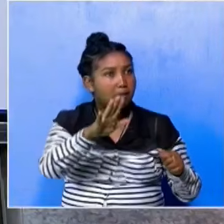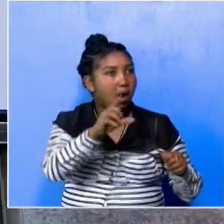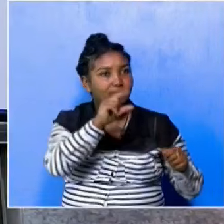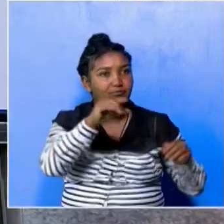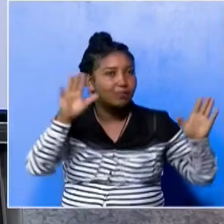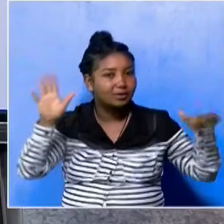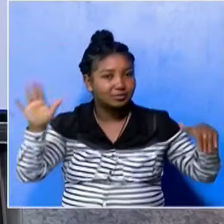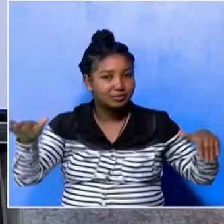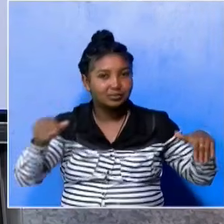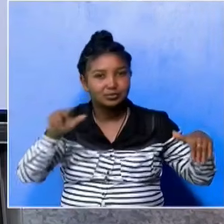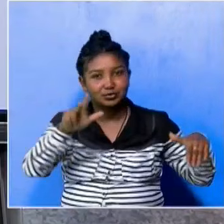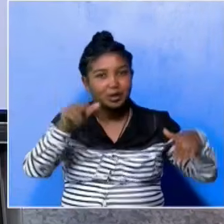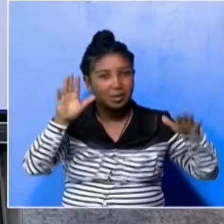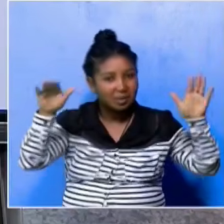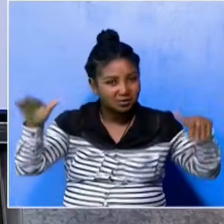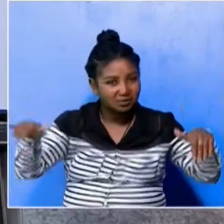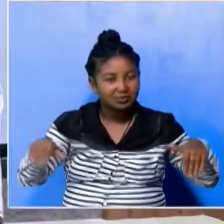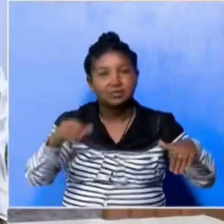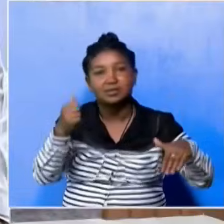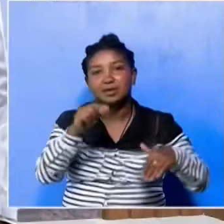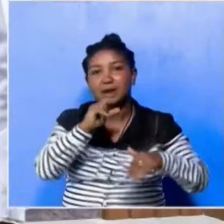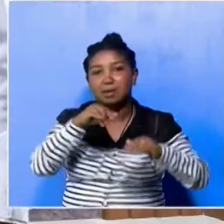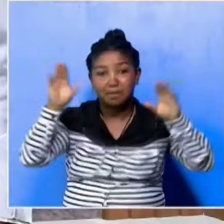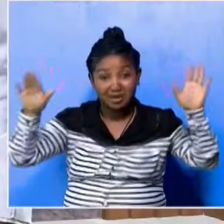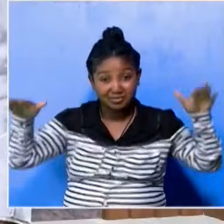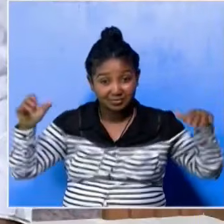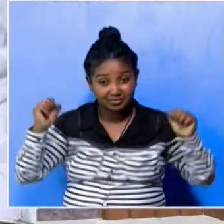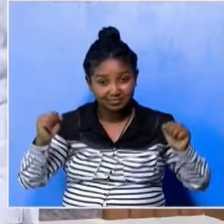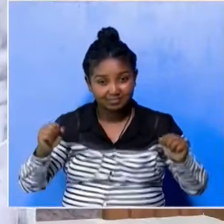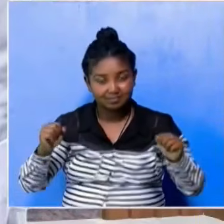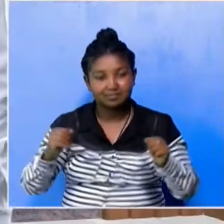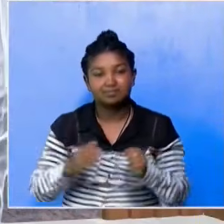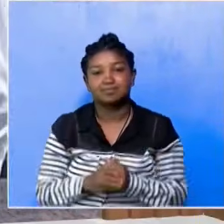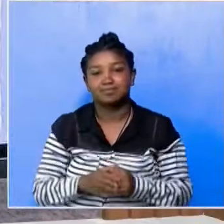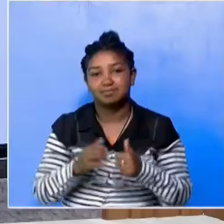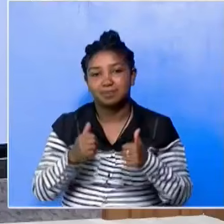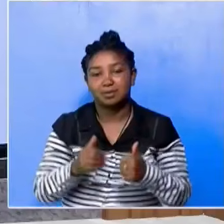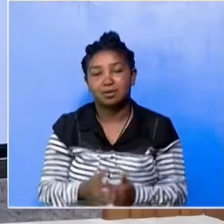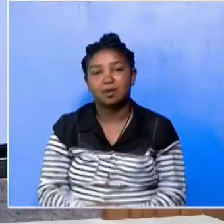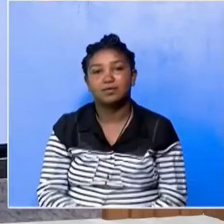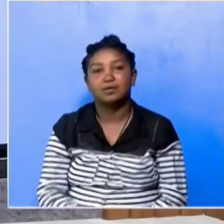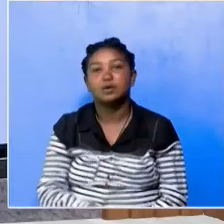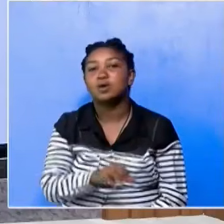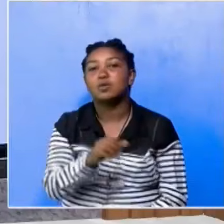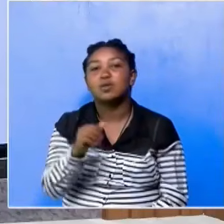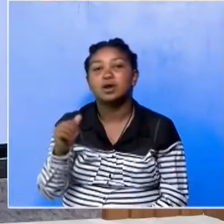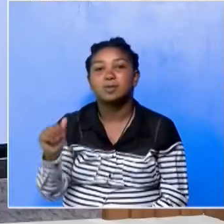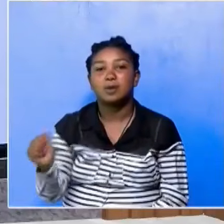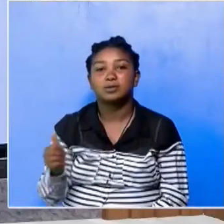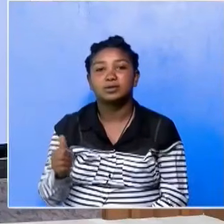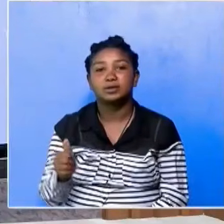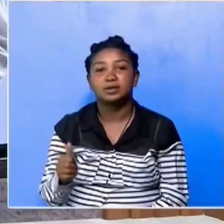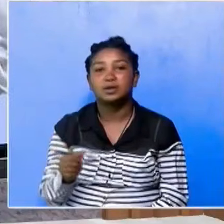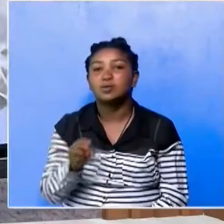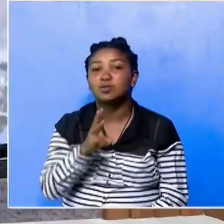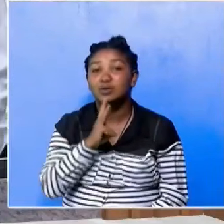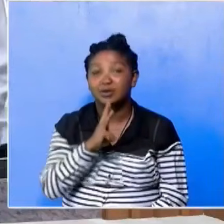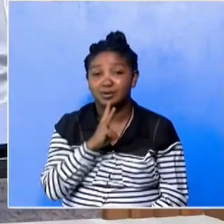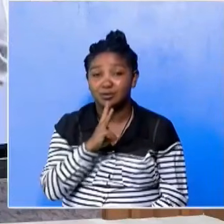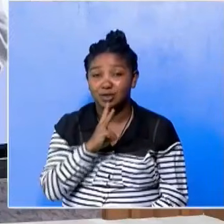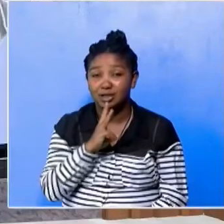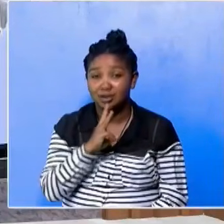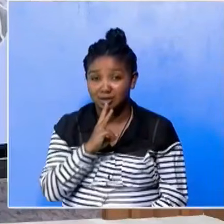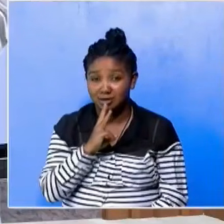birds, 10 birds, isn't it? Bravo. What about water? The